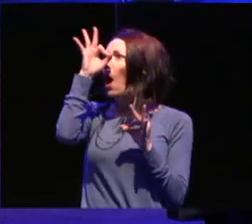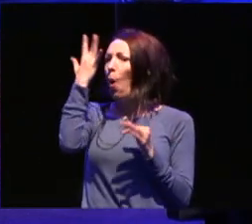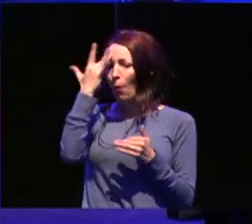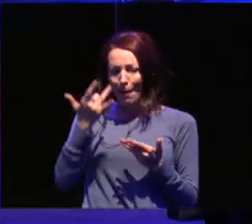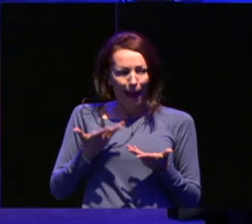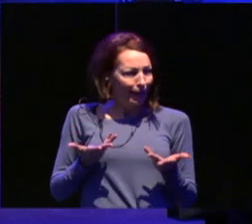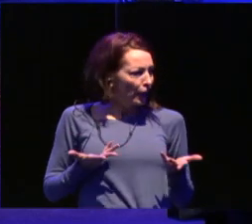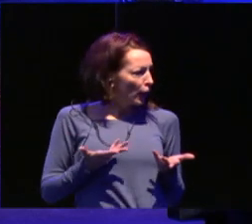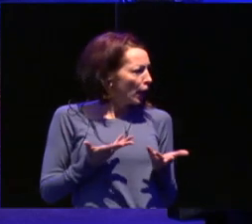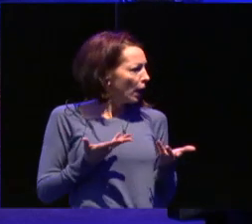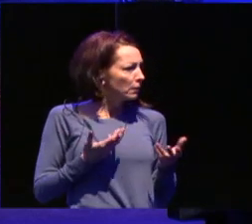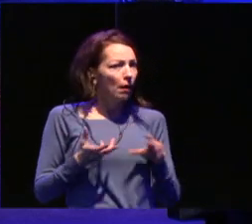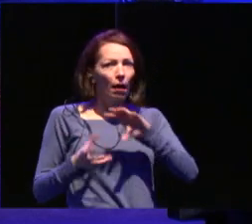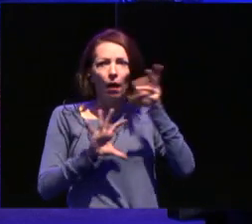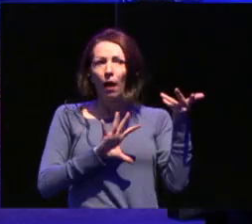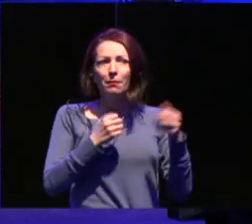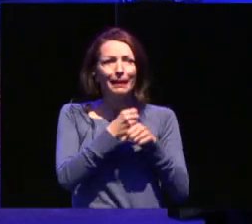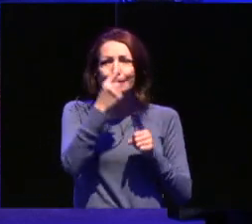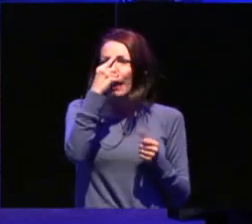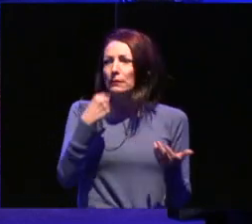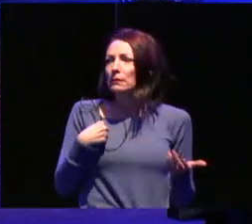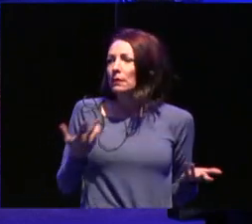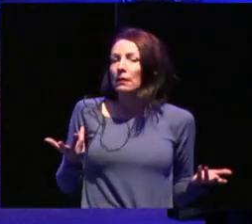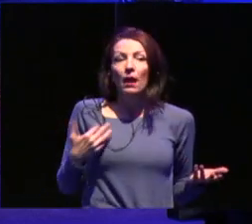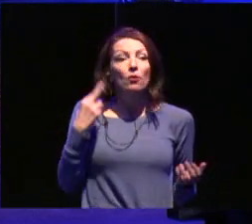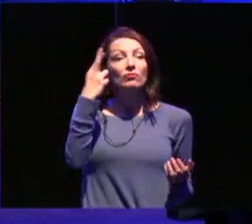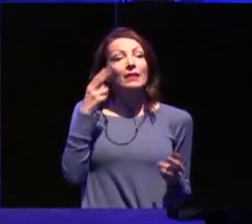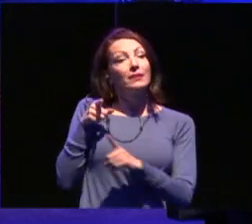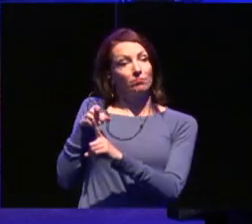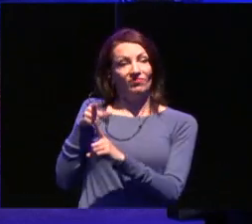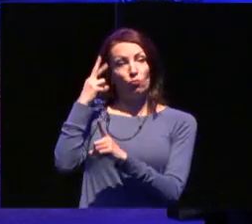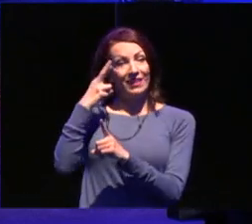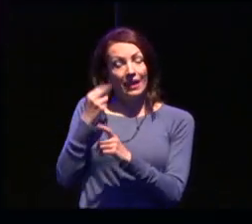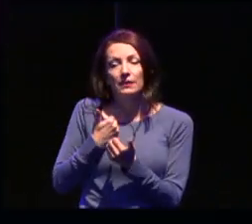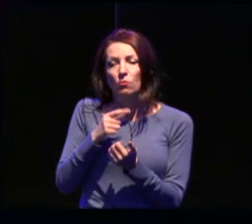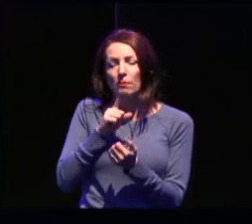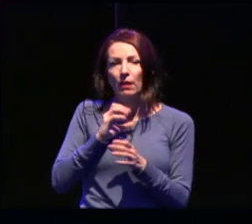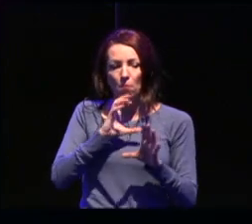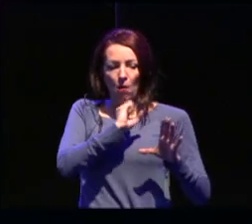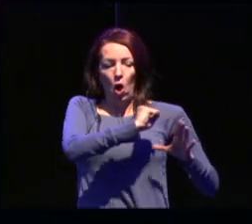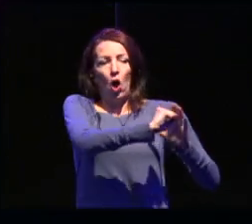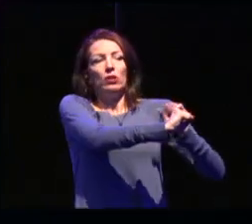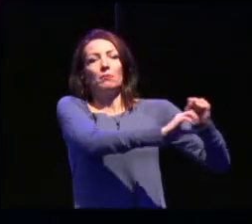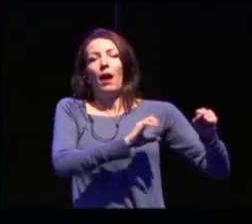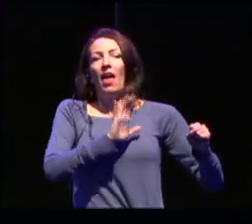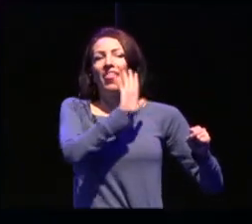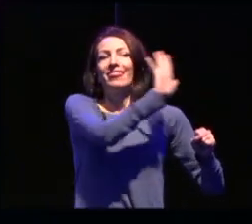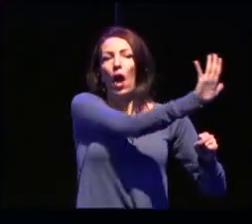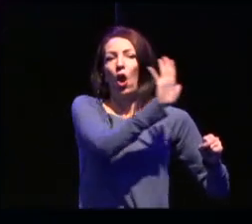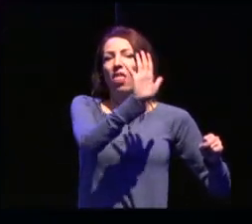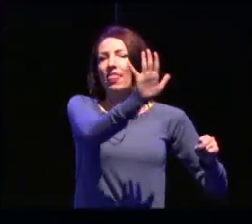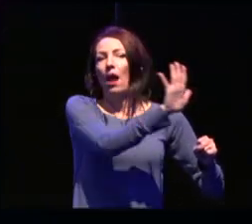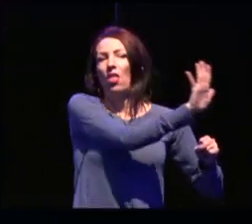there. None of it made sense, the things that were going on. He realized that he was being pulled by the strings of